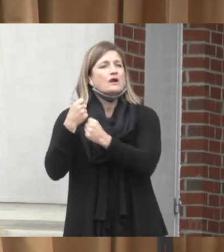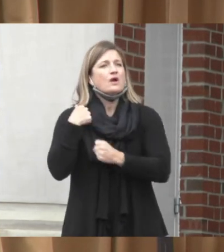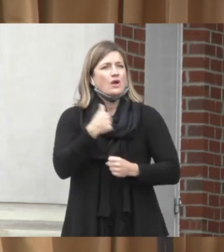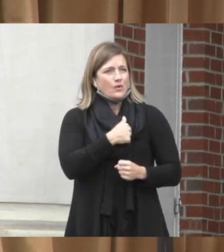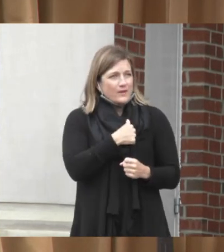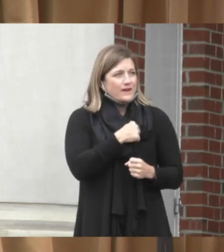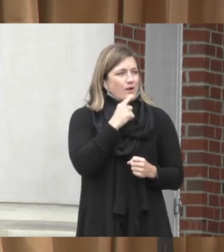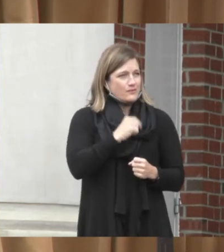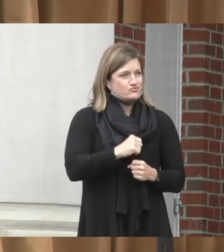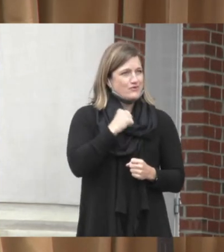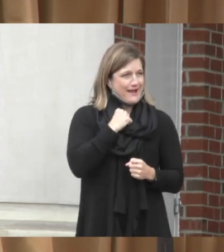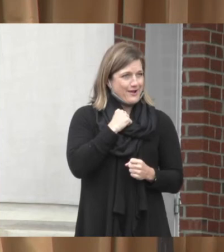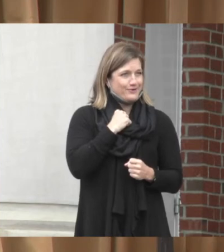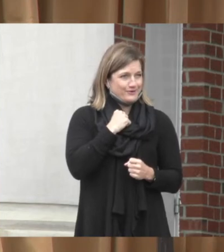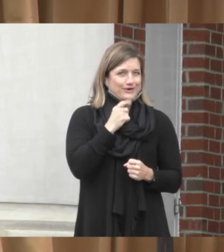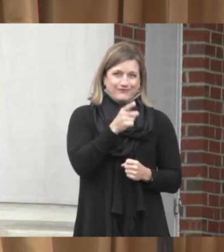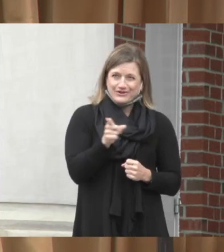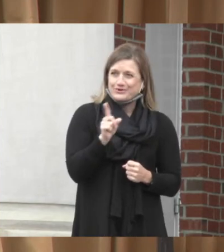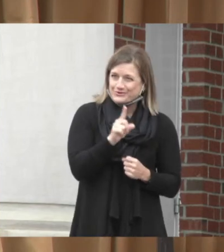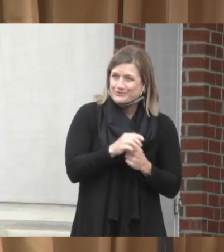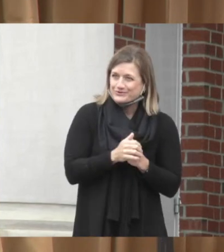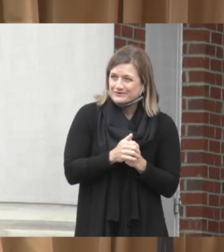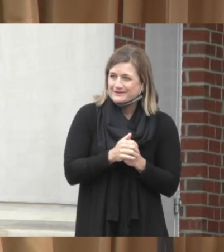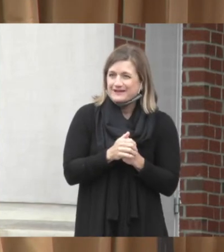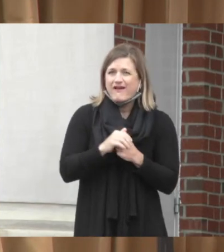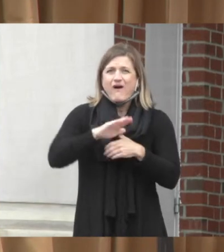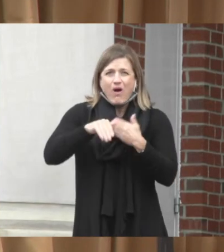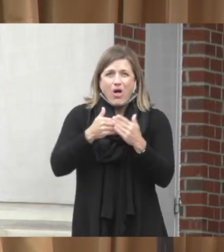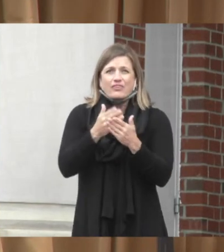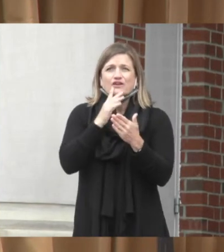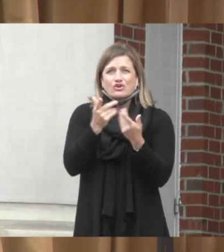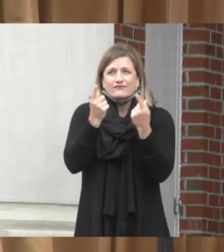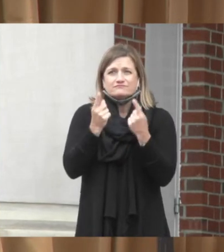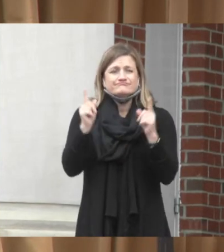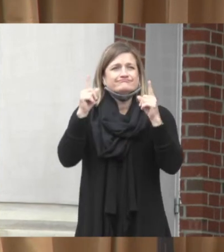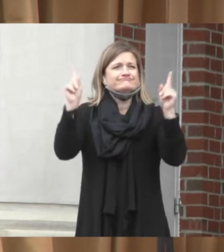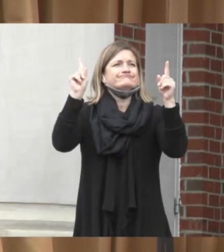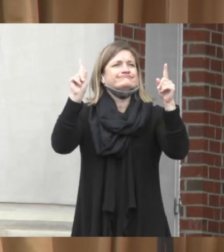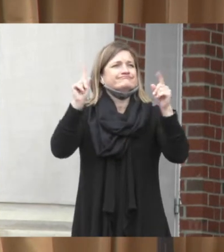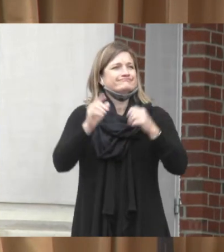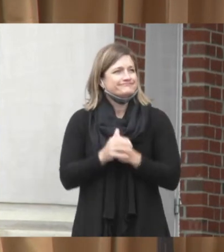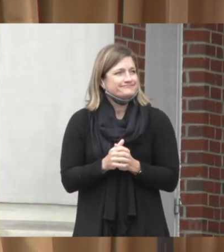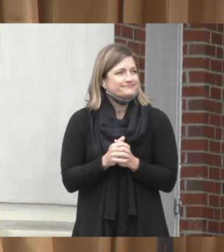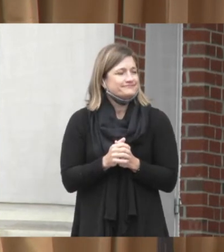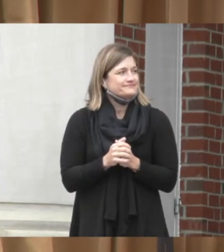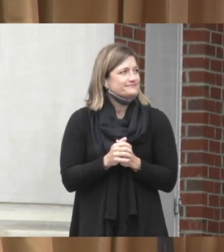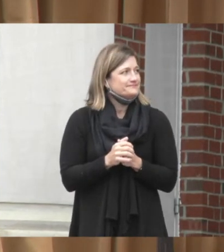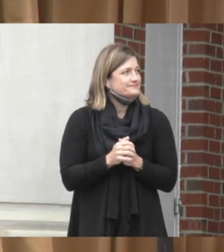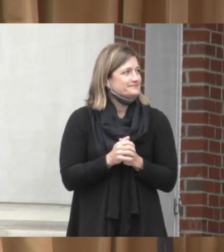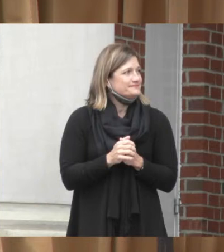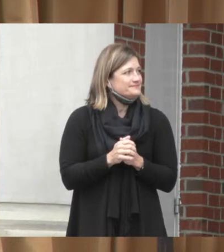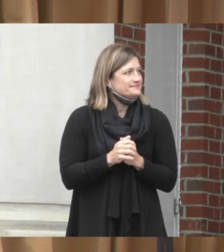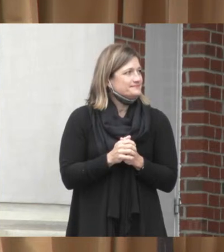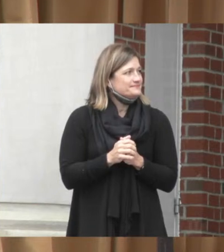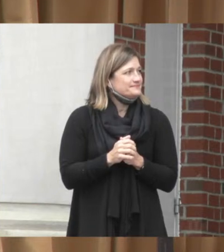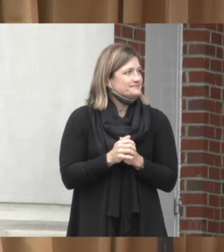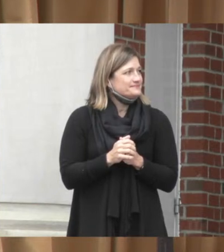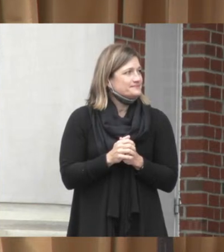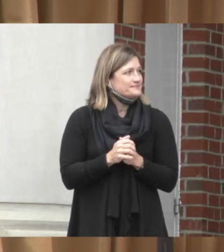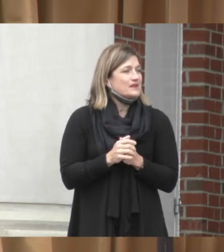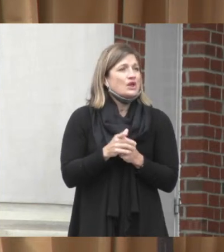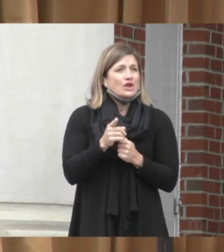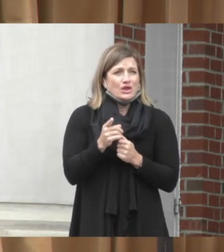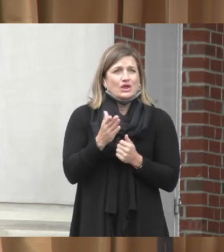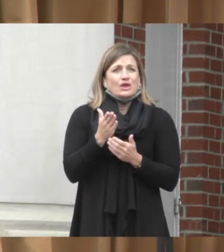with us, we are so very proud of you and all that you have accomplished. Like we do every year, I thought you might like to know a